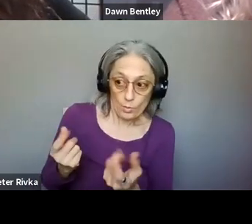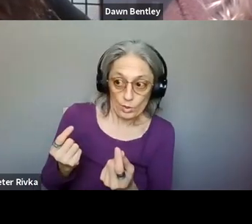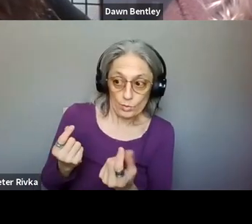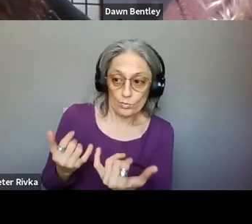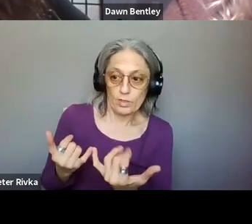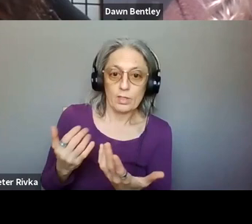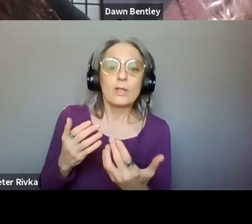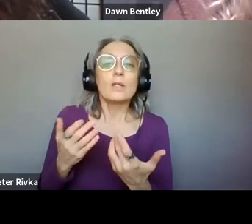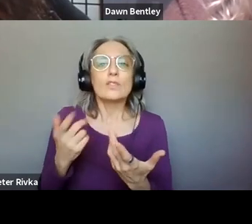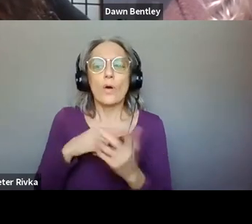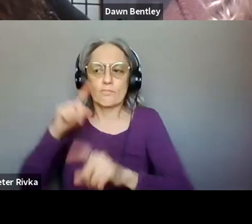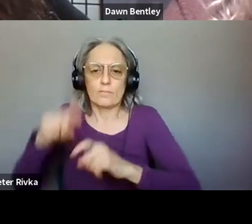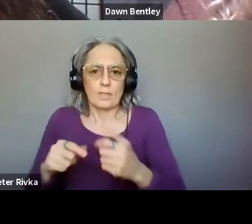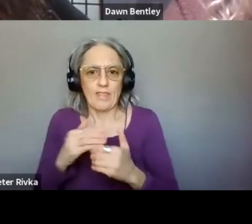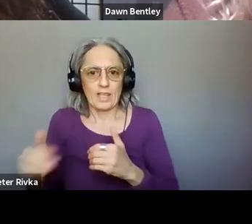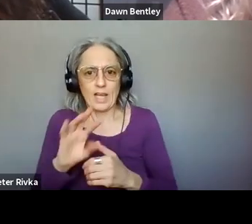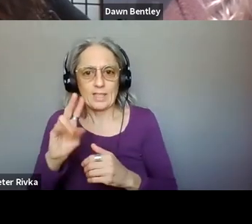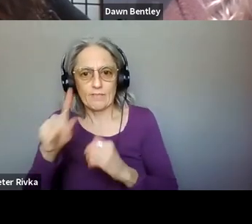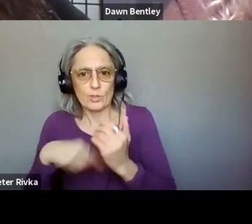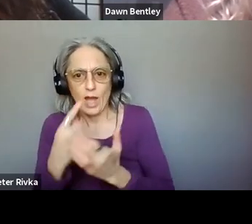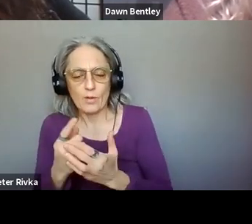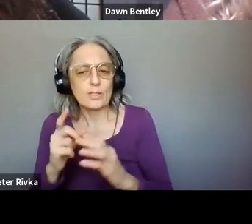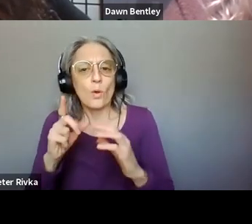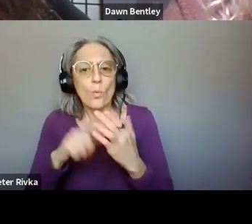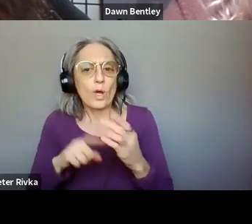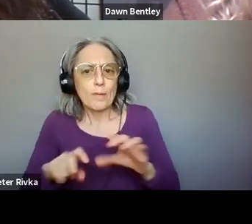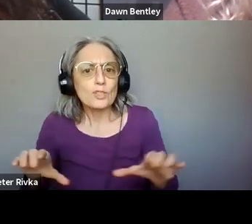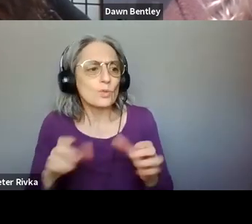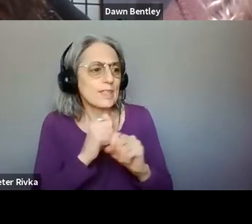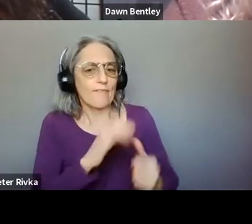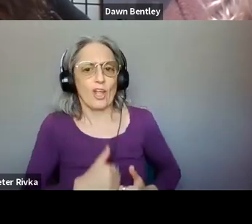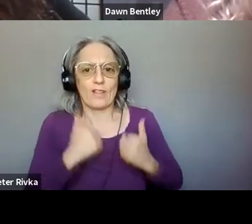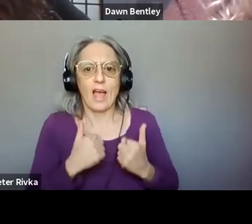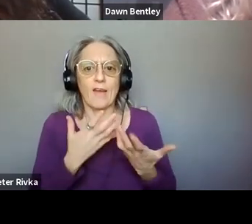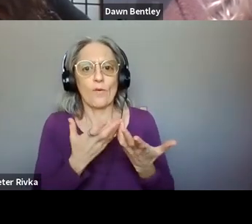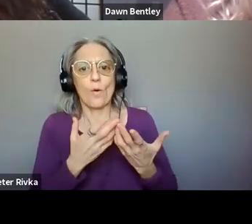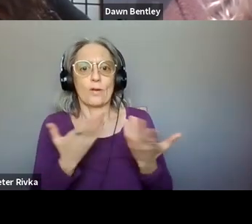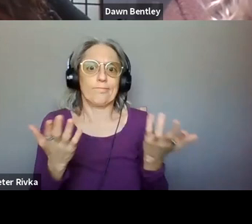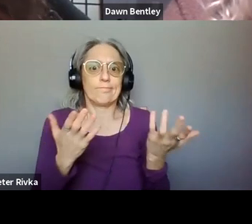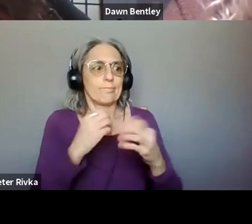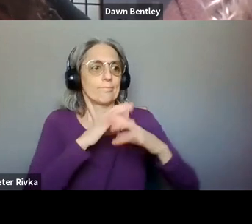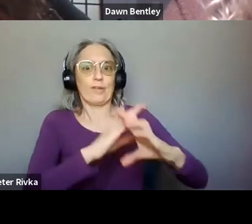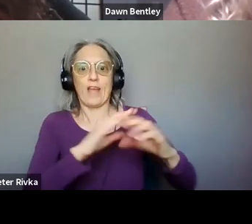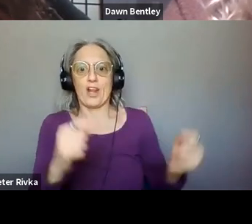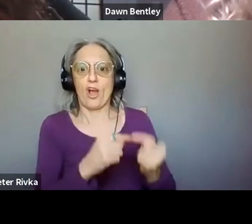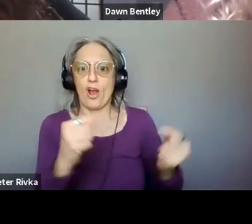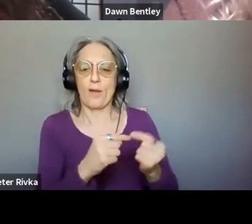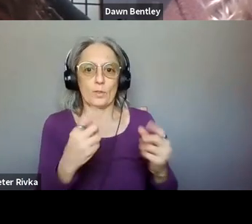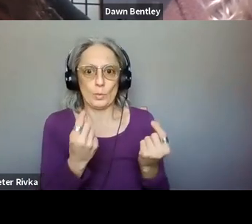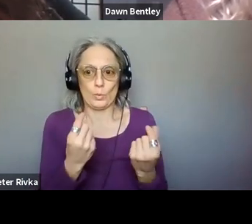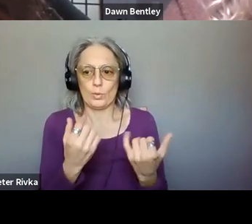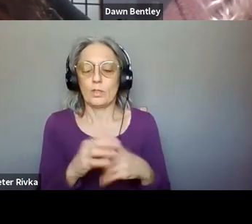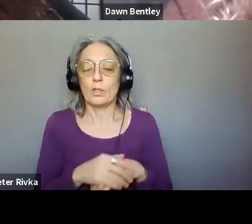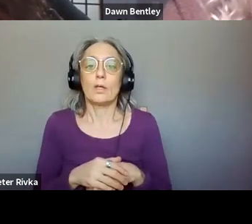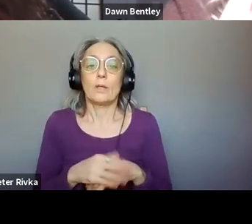72 hours to save this person's life or preserve them from great physical harm? What exactly is it? And maybe the hospital say, we need to put a